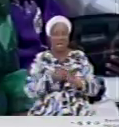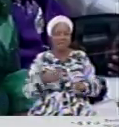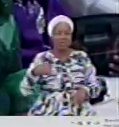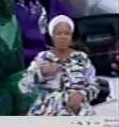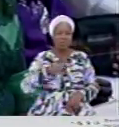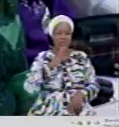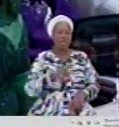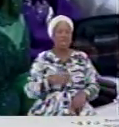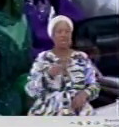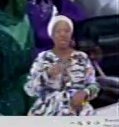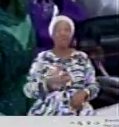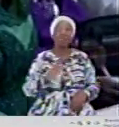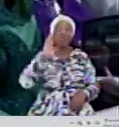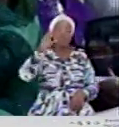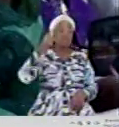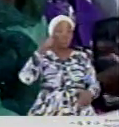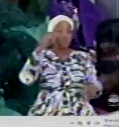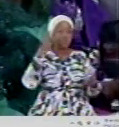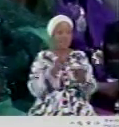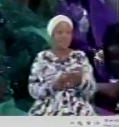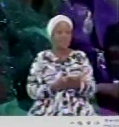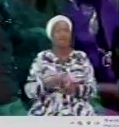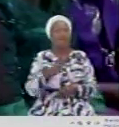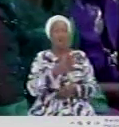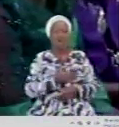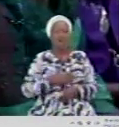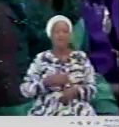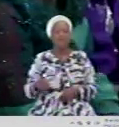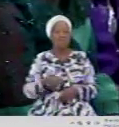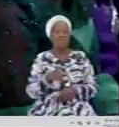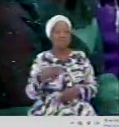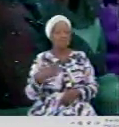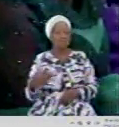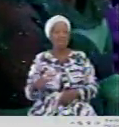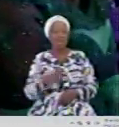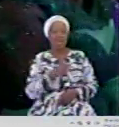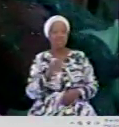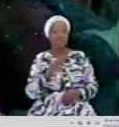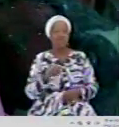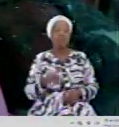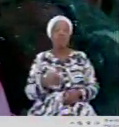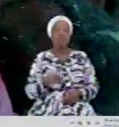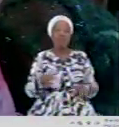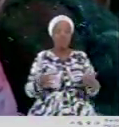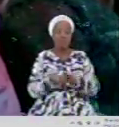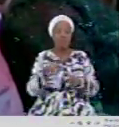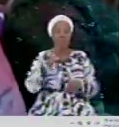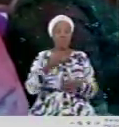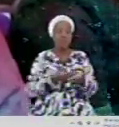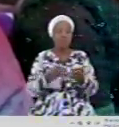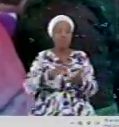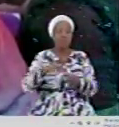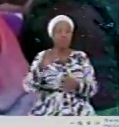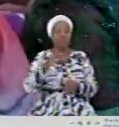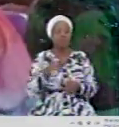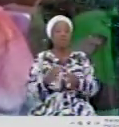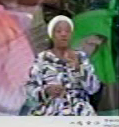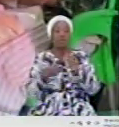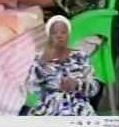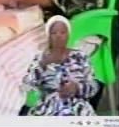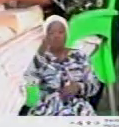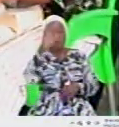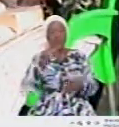witnesses of these things, and so is also the Holy Ghost, whom God has given